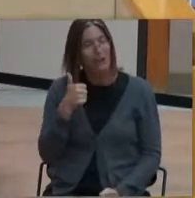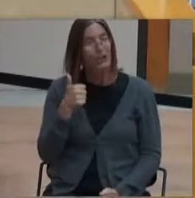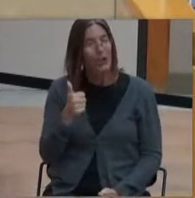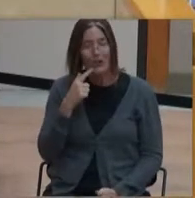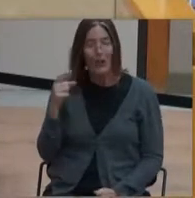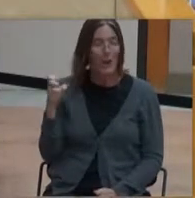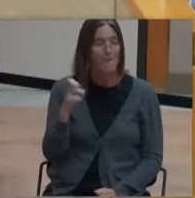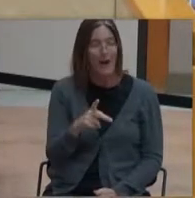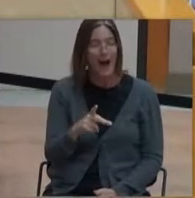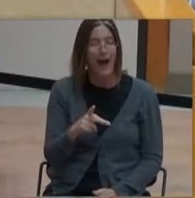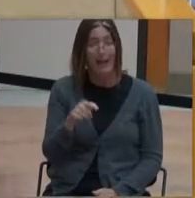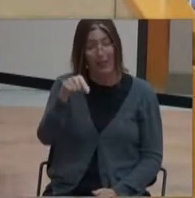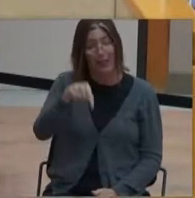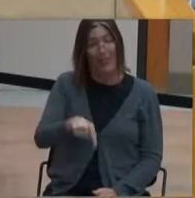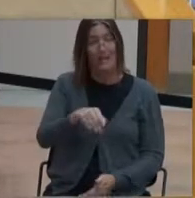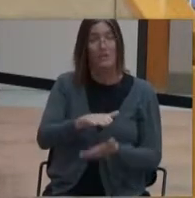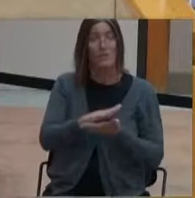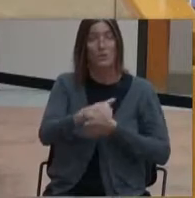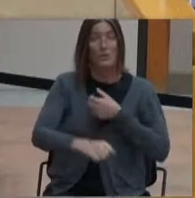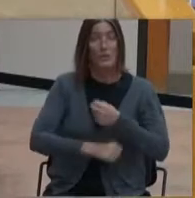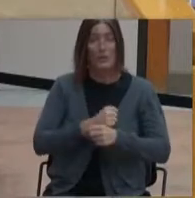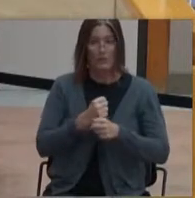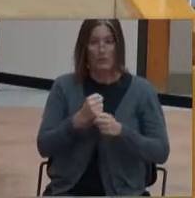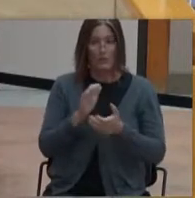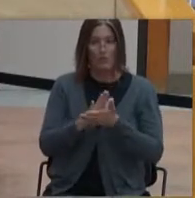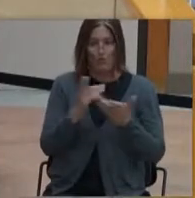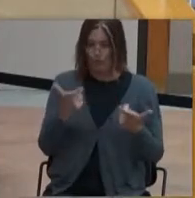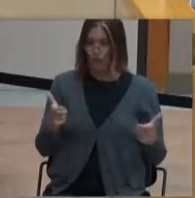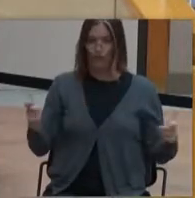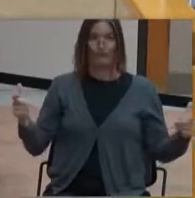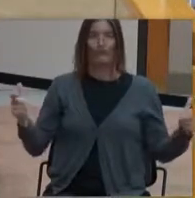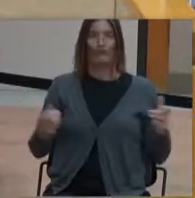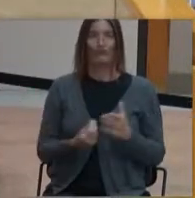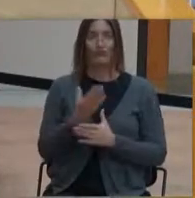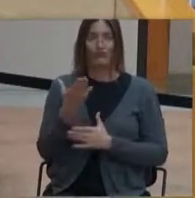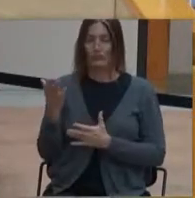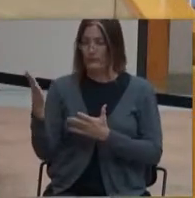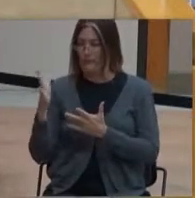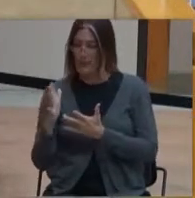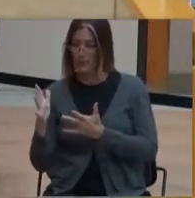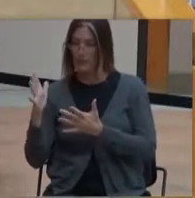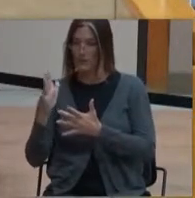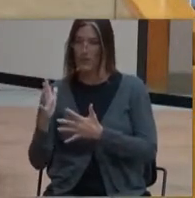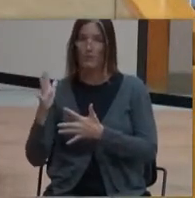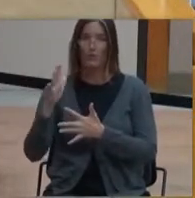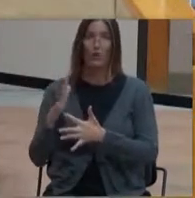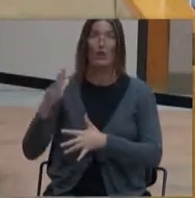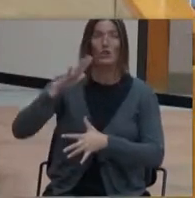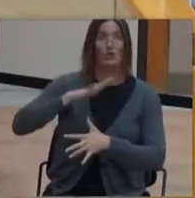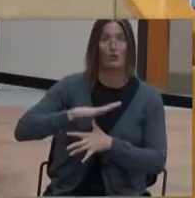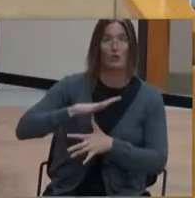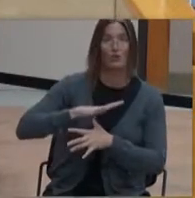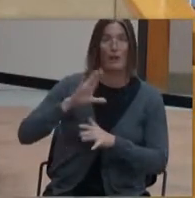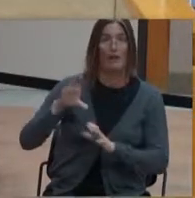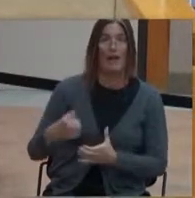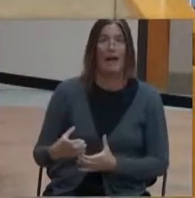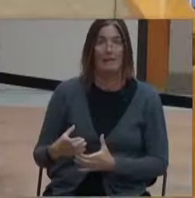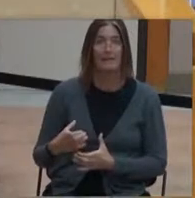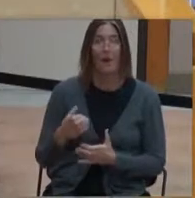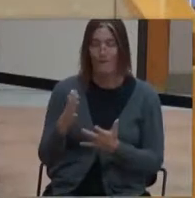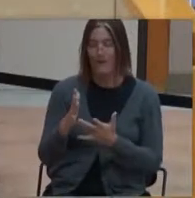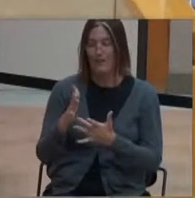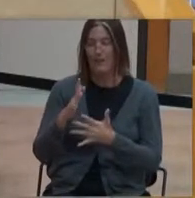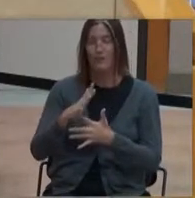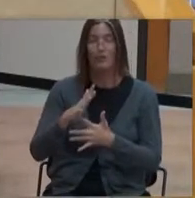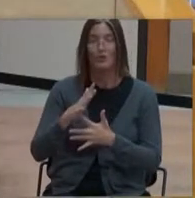This school year, our school has grown so much. We have the freshman, sophomore, and junior class. And next year, we'll have